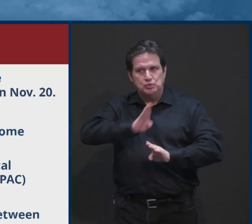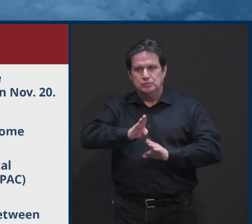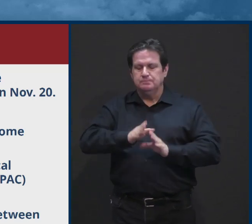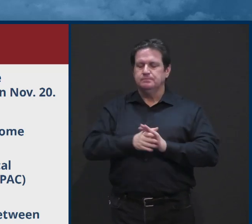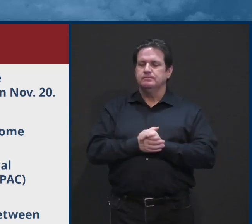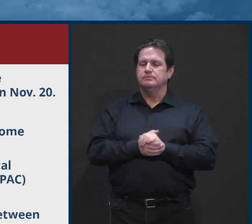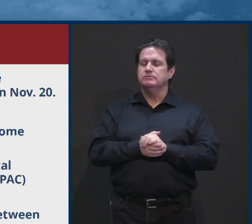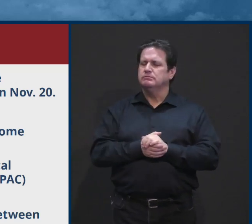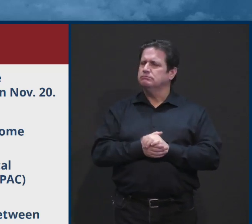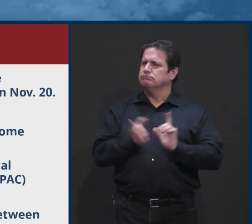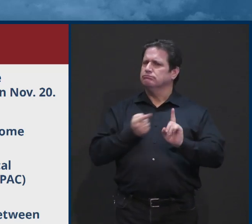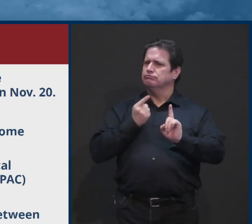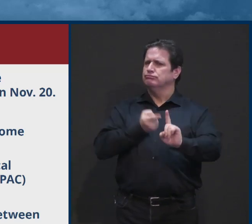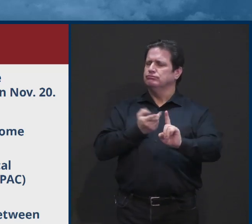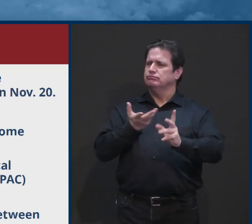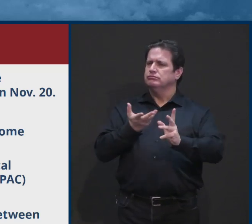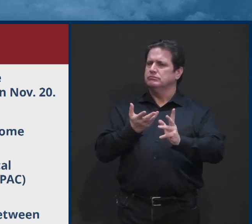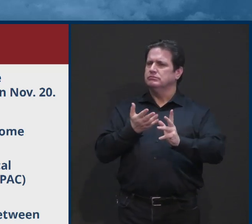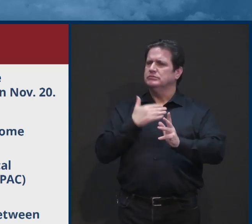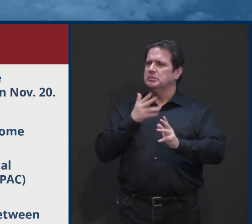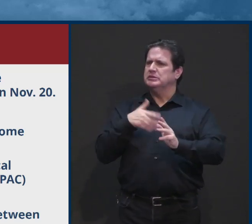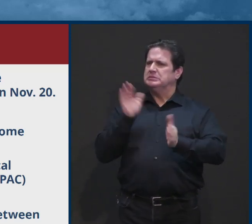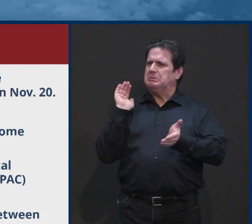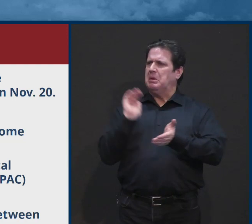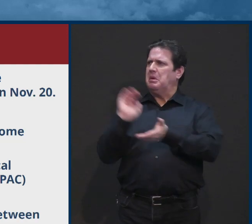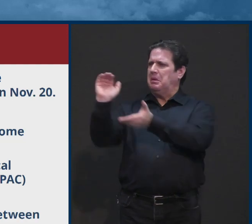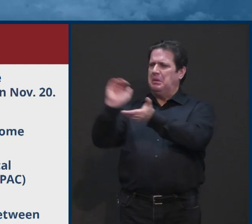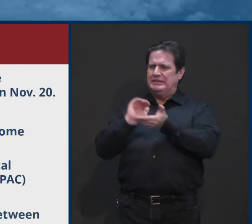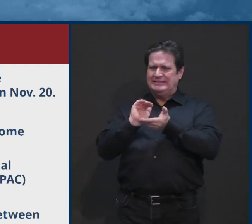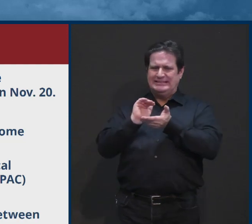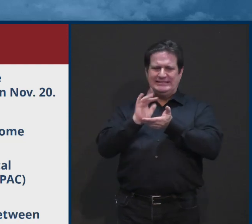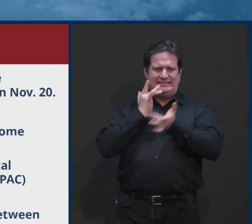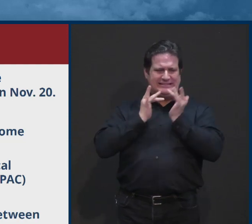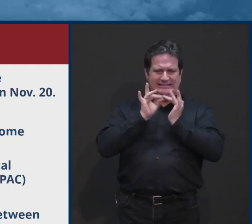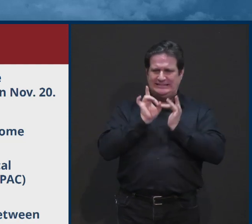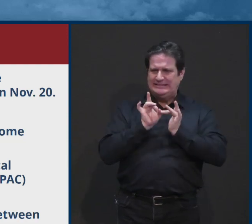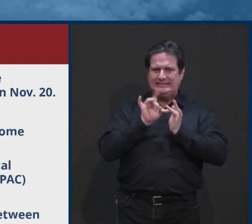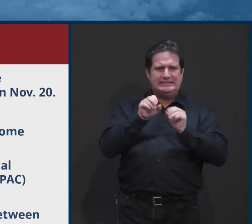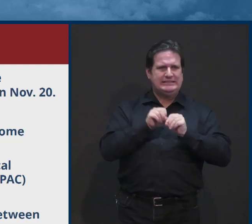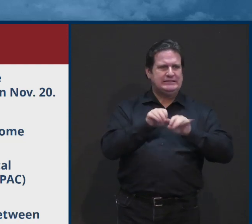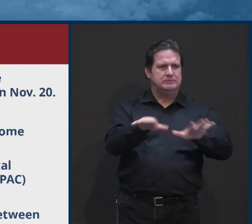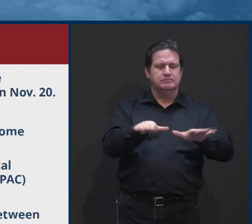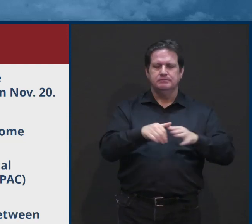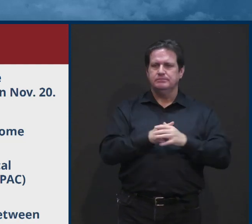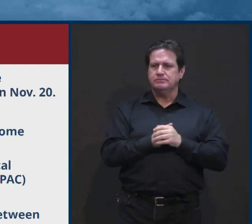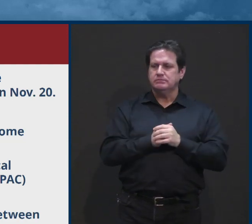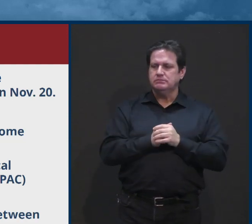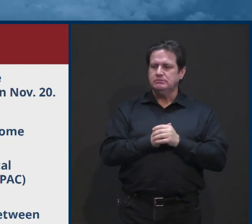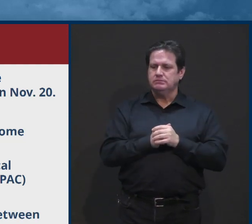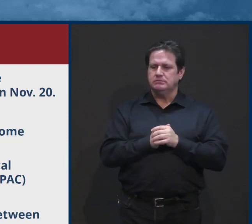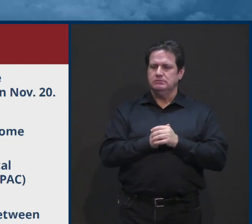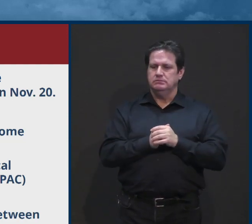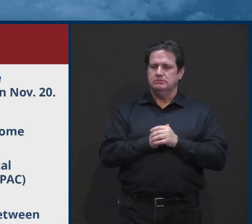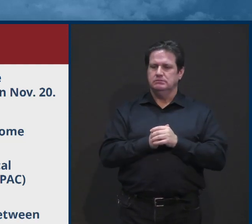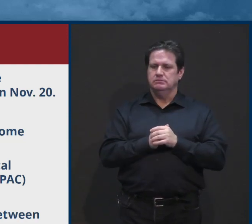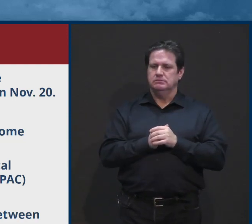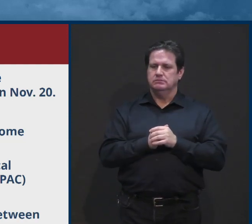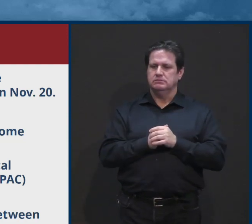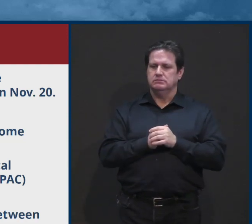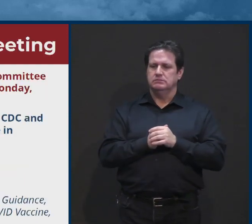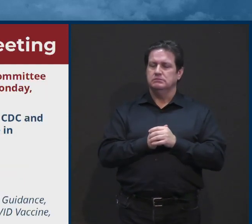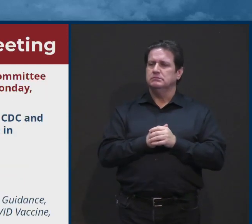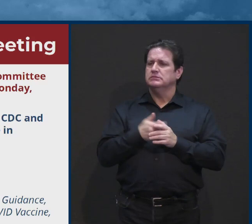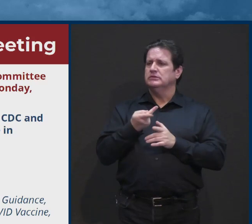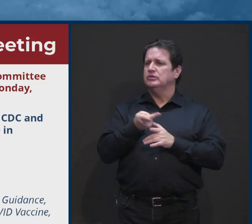the point there is it's going to be a small amount to start with. And so there are a